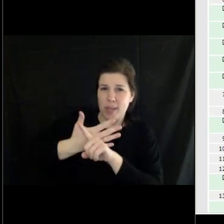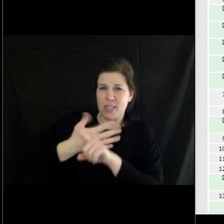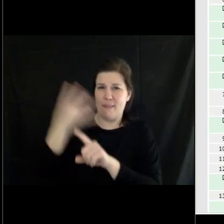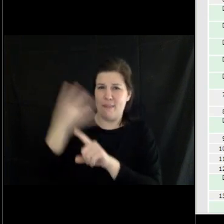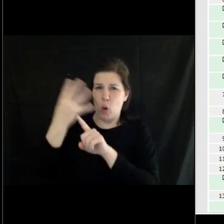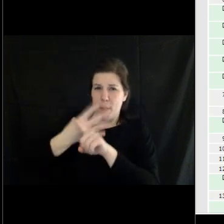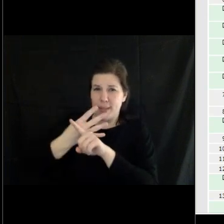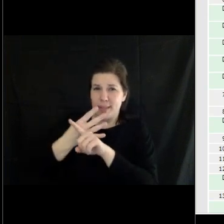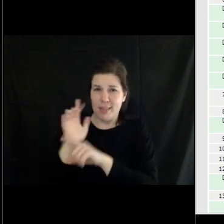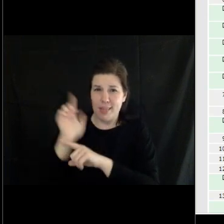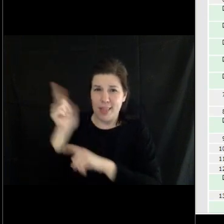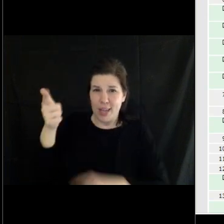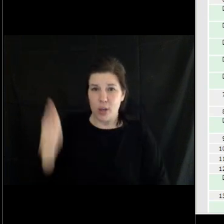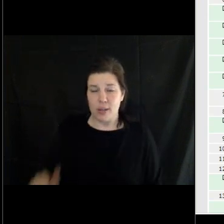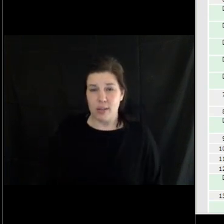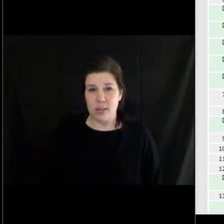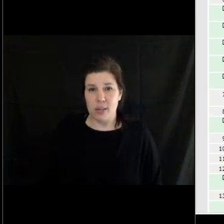later.